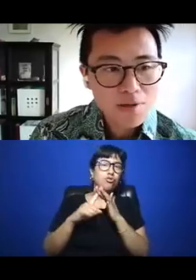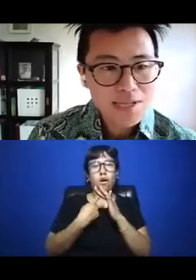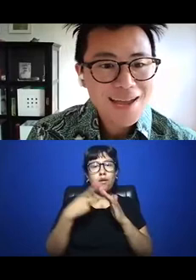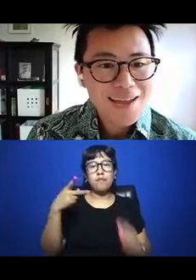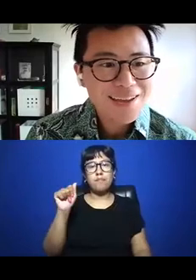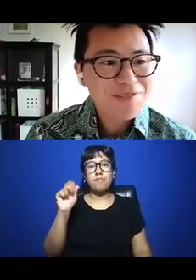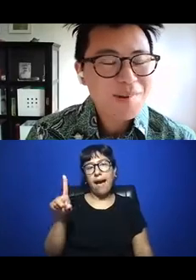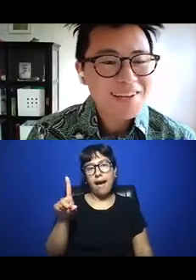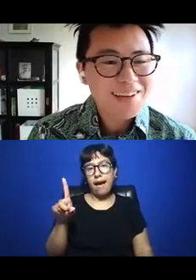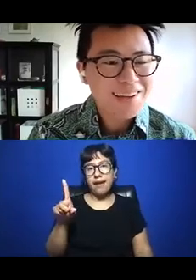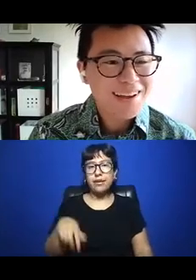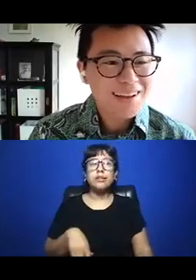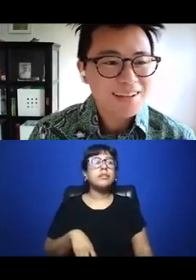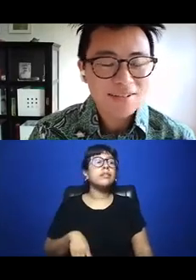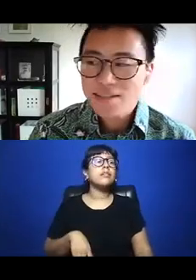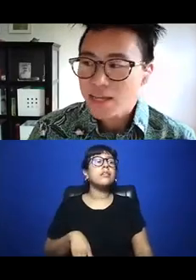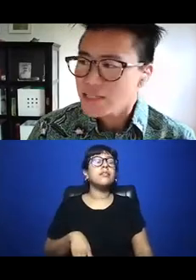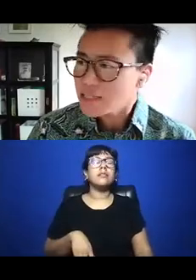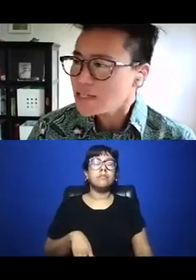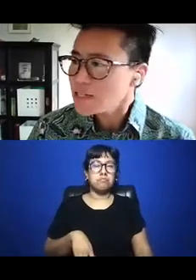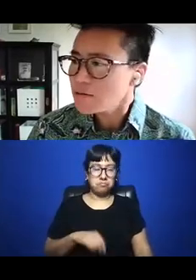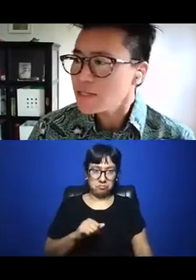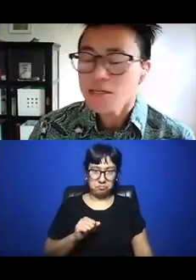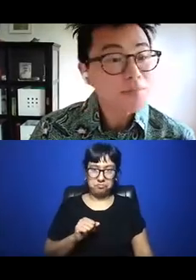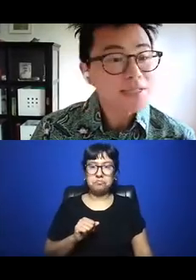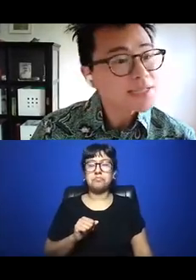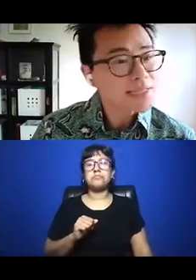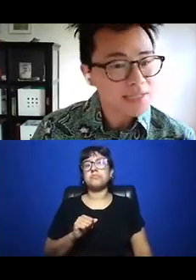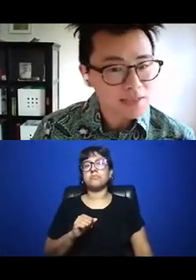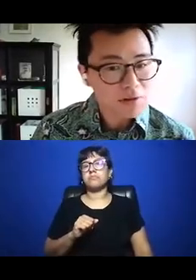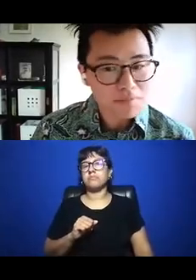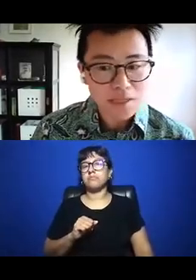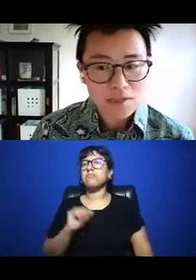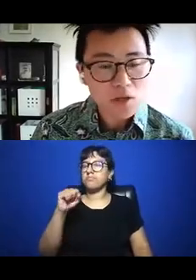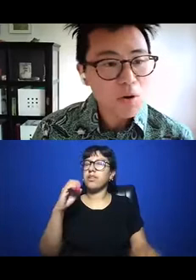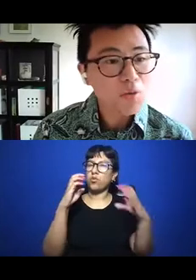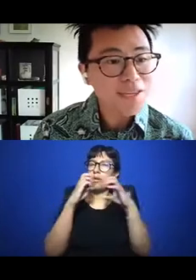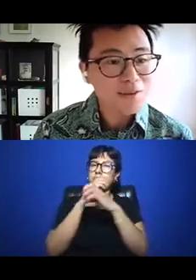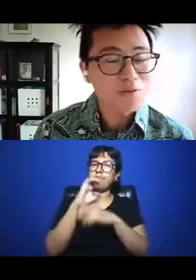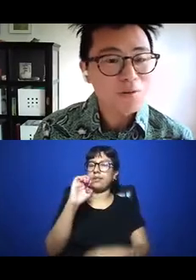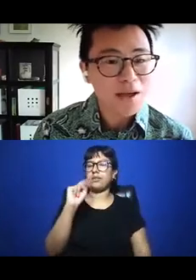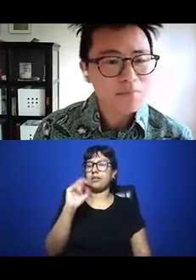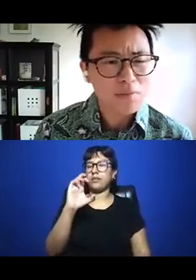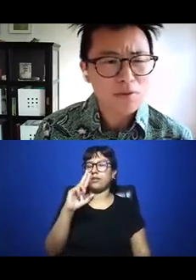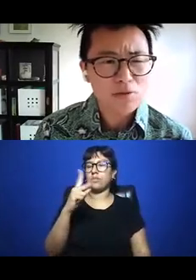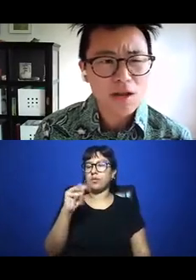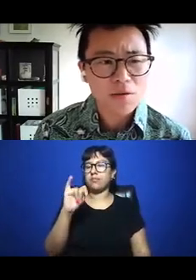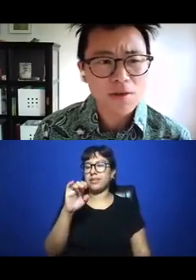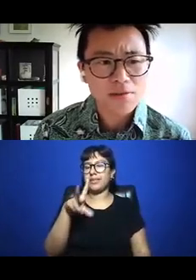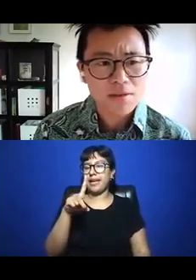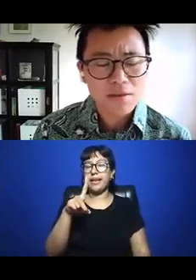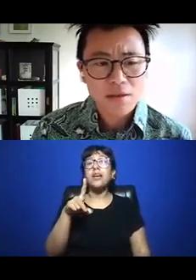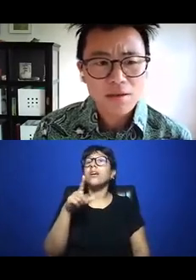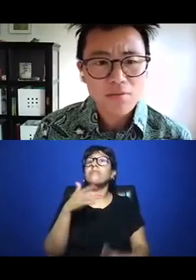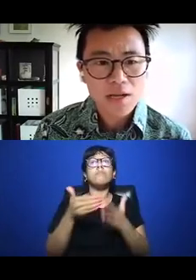I would say if you're putting, it is end-to-end encrypted. So only you and the people you share it